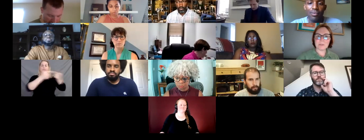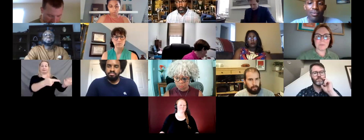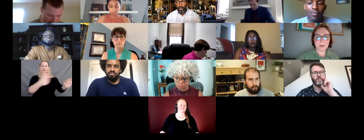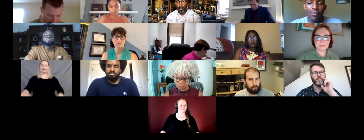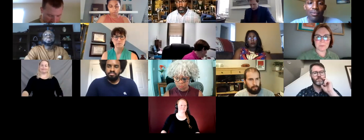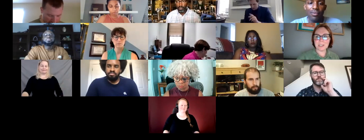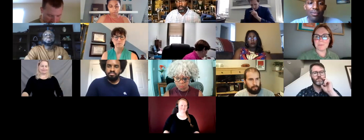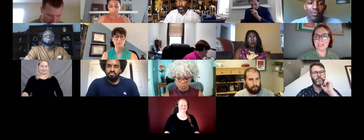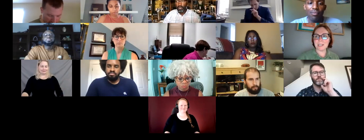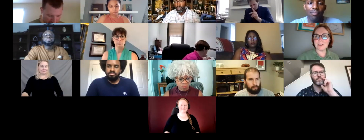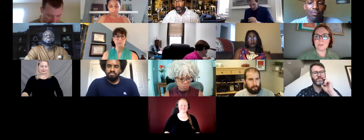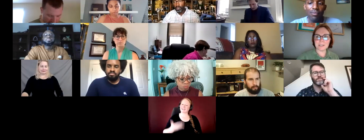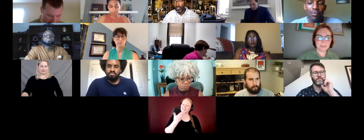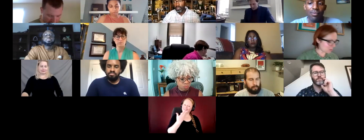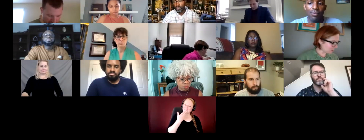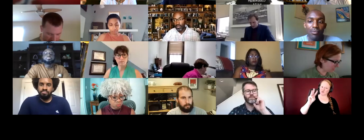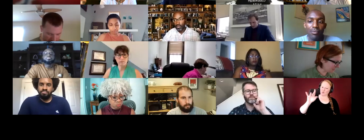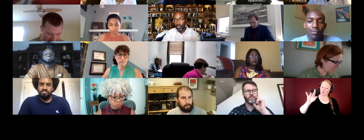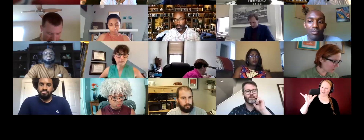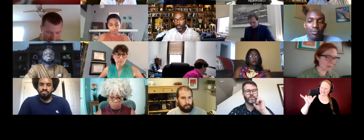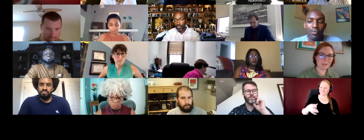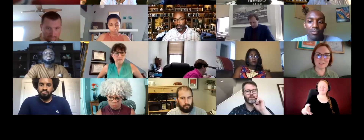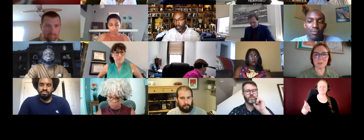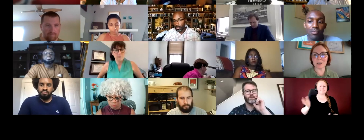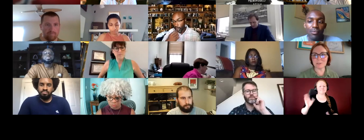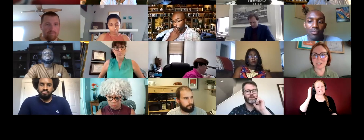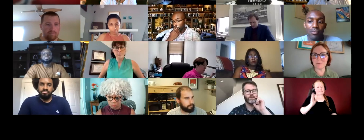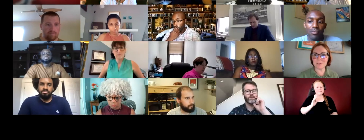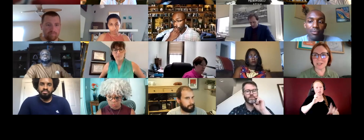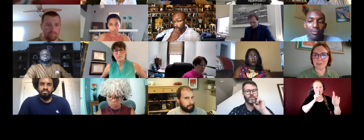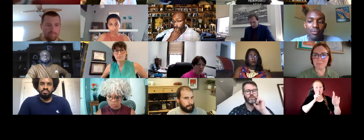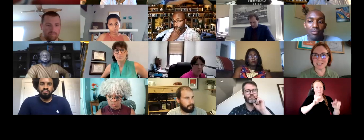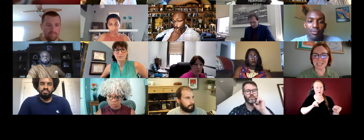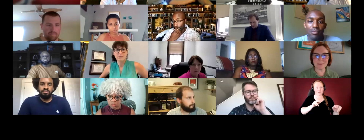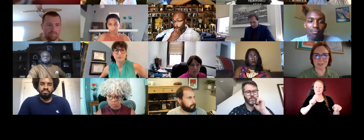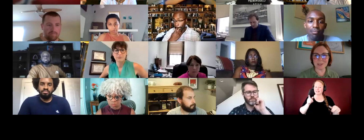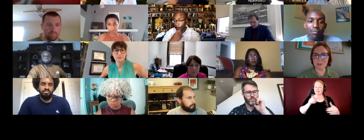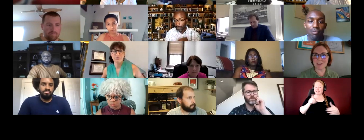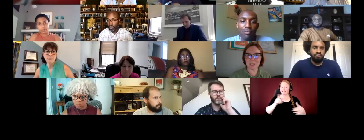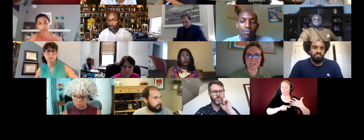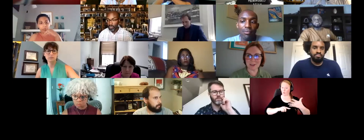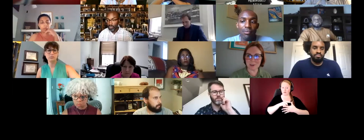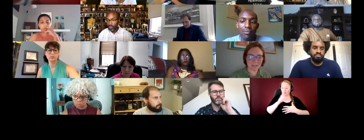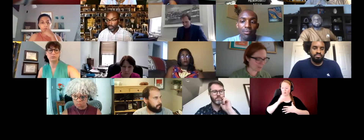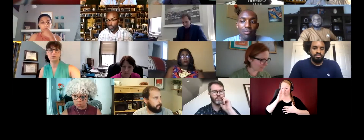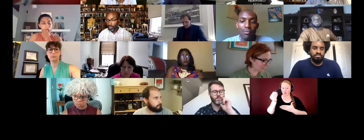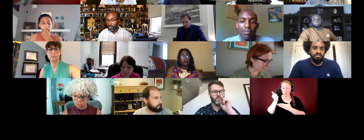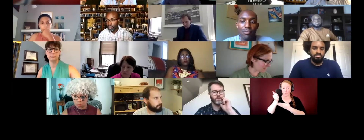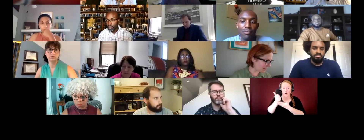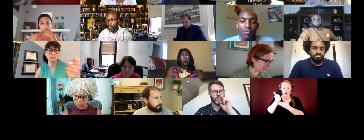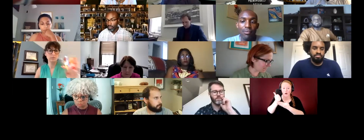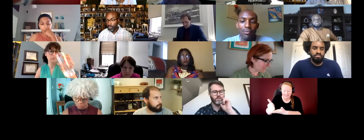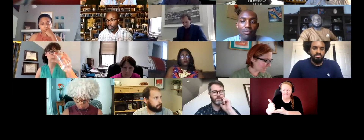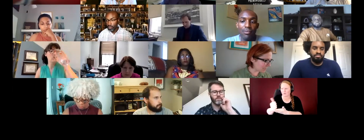like our reports from the committee are going to go in this order. So direct relief, any other updates that we haven't talked about already from